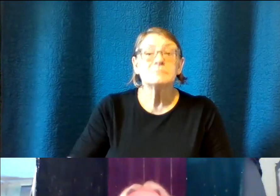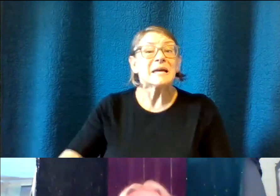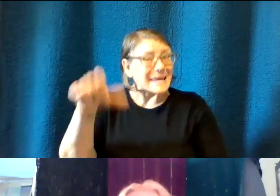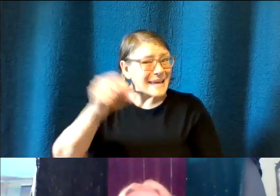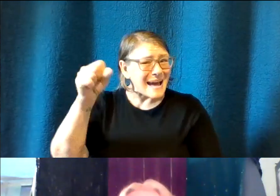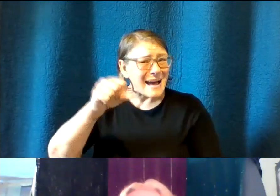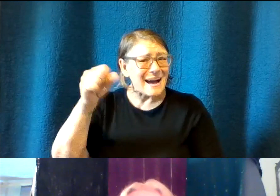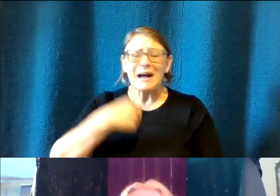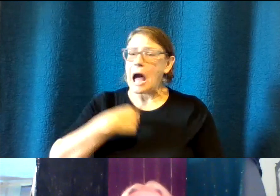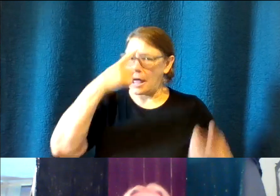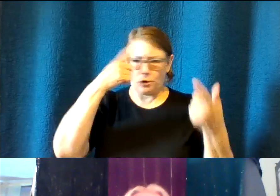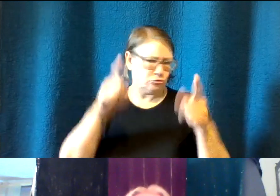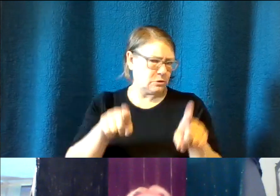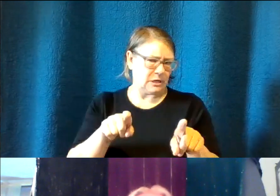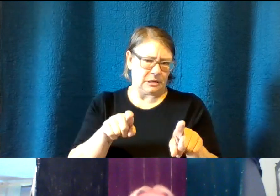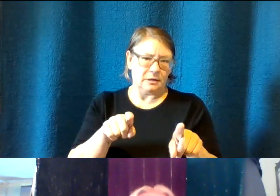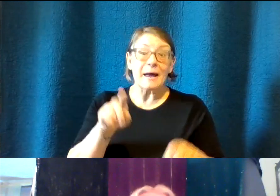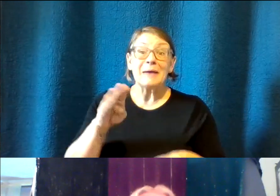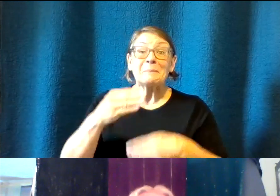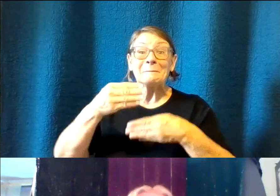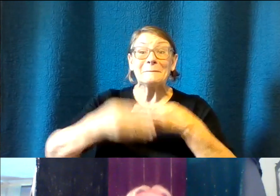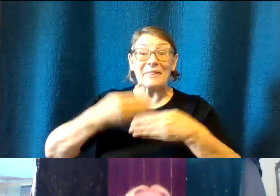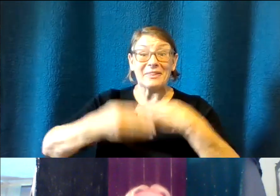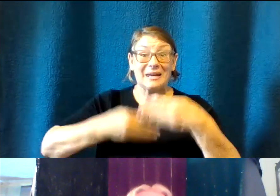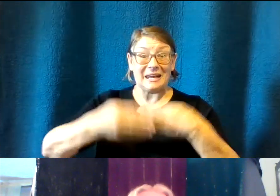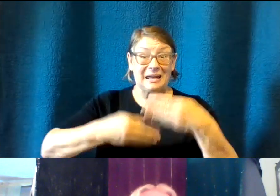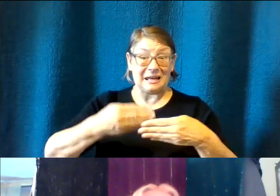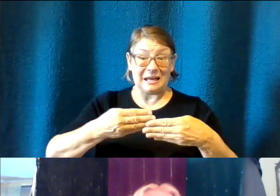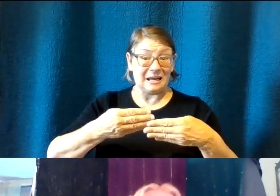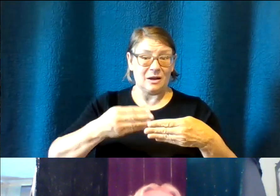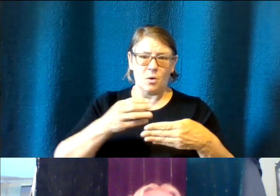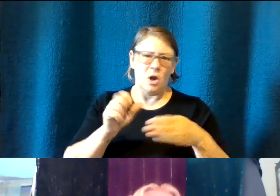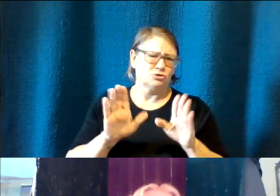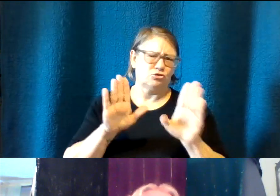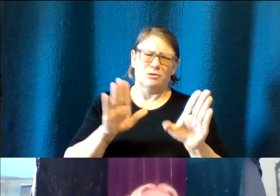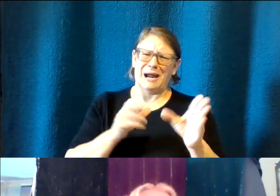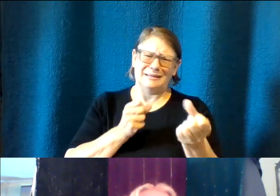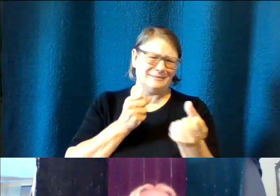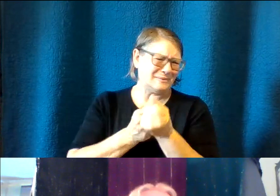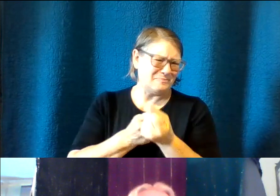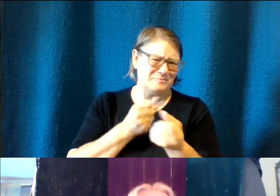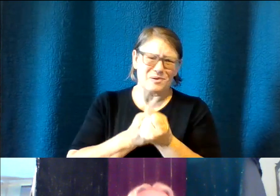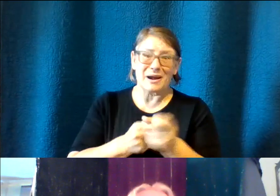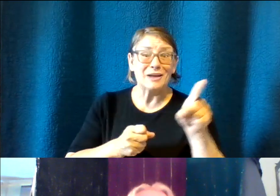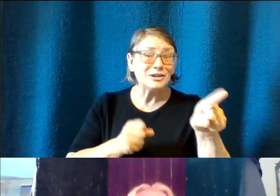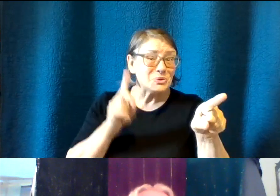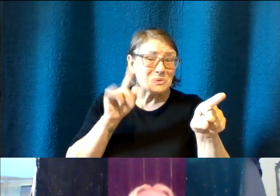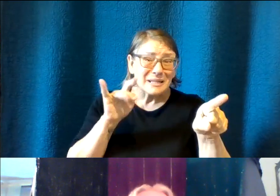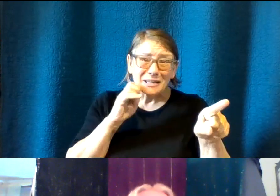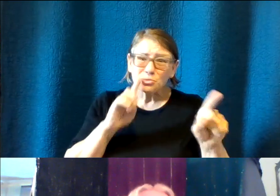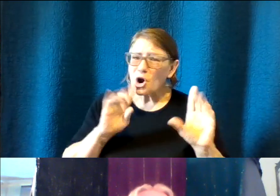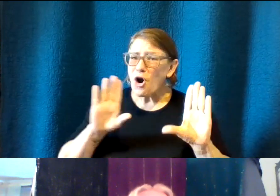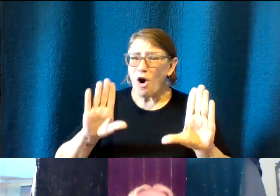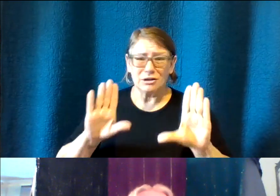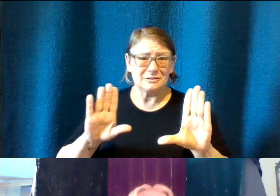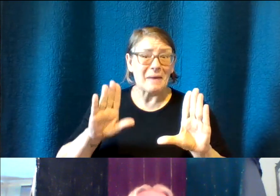Yeah, I agree. And Bethany, you know, was great support, and you were awesome. And all